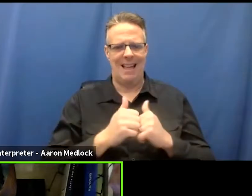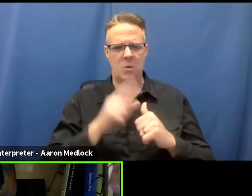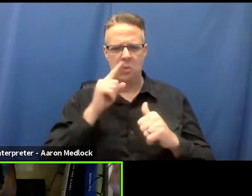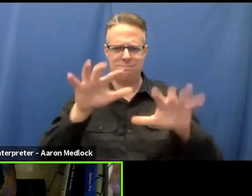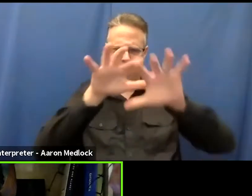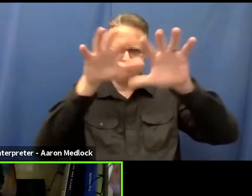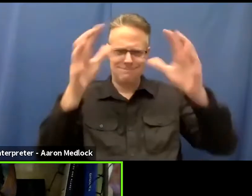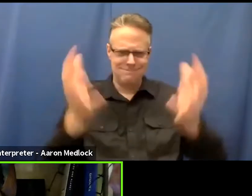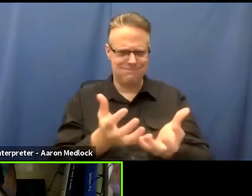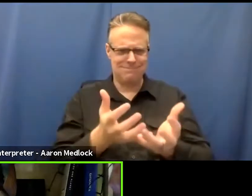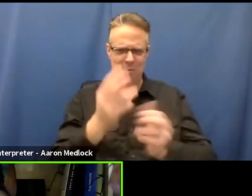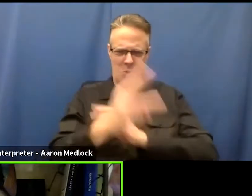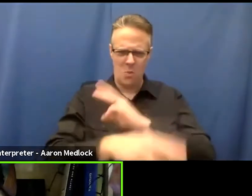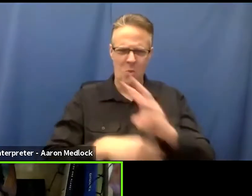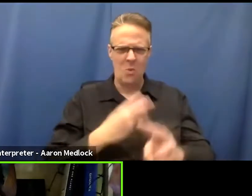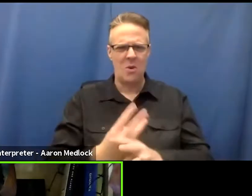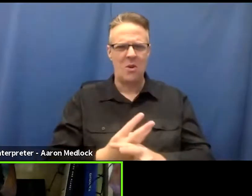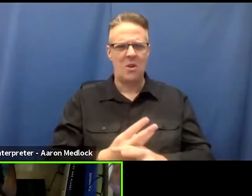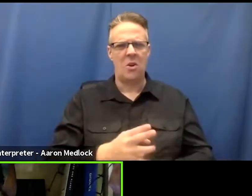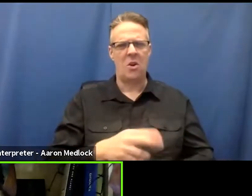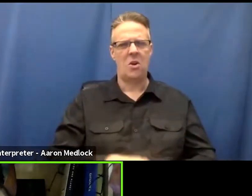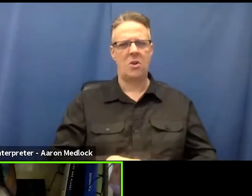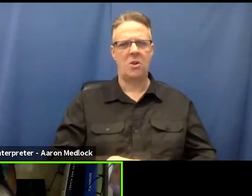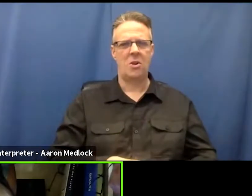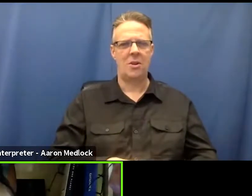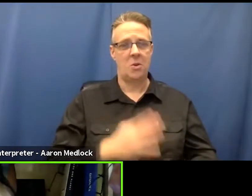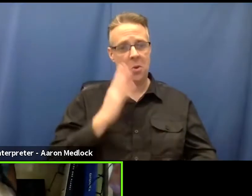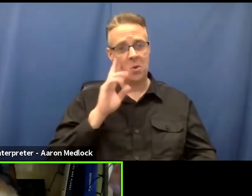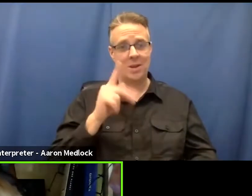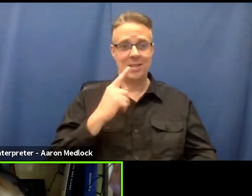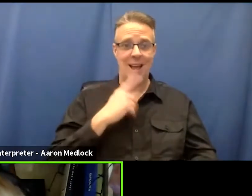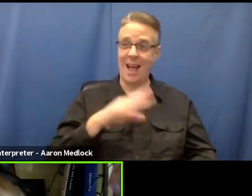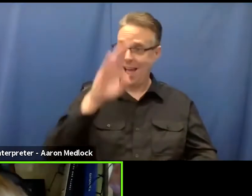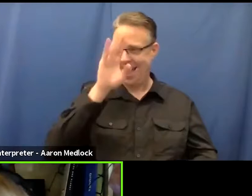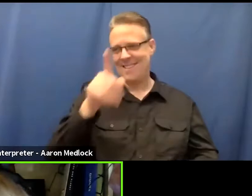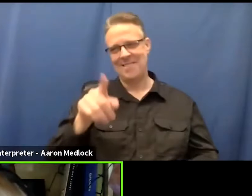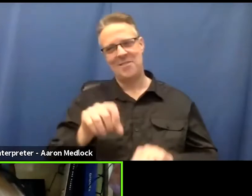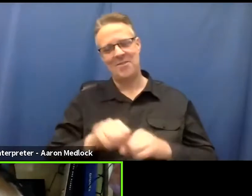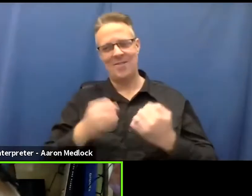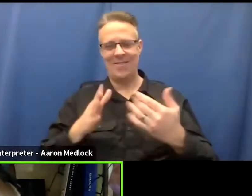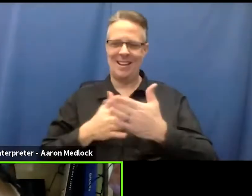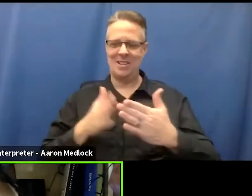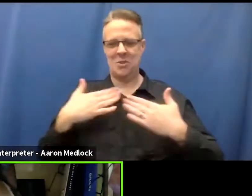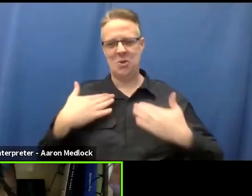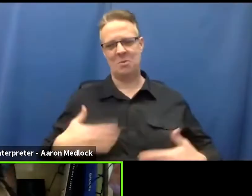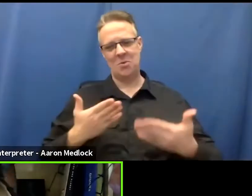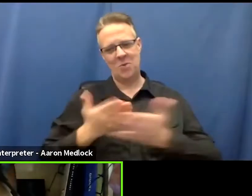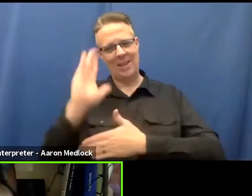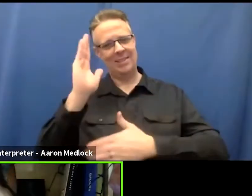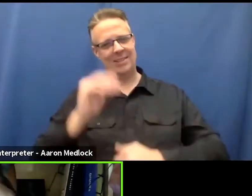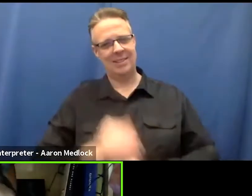you say, you know, the UN can turn up and say, hi, you're violating human rights, and